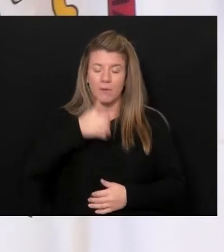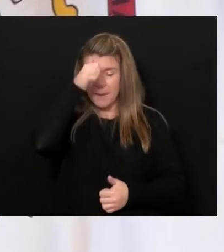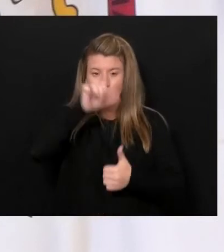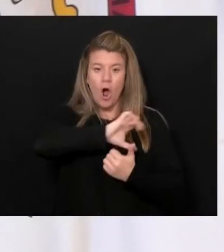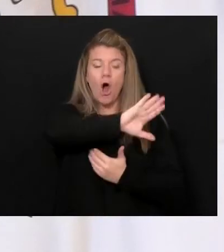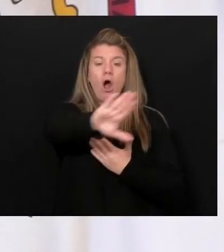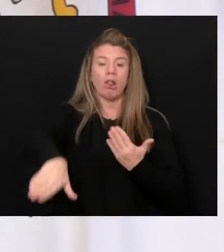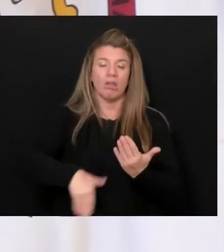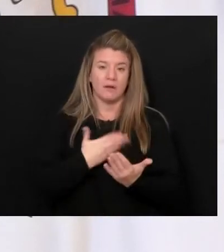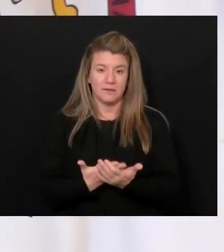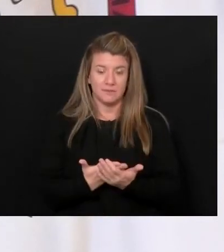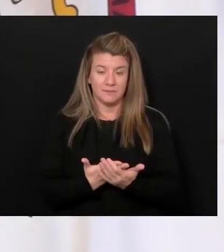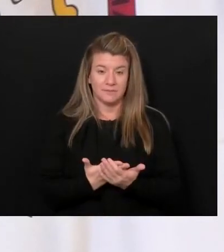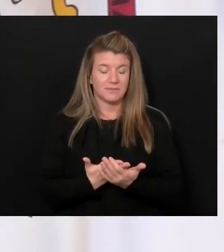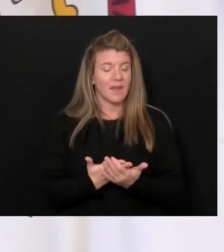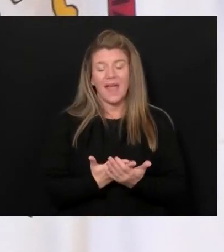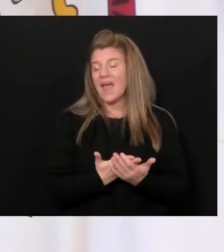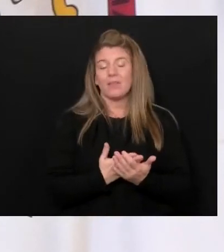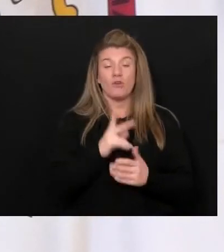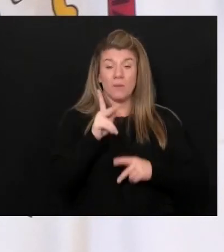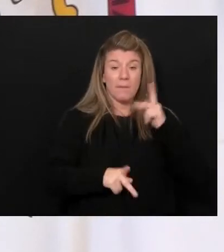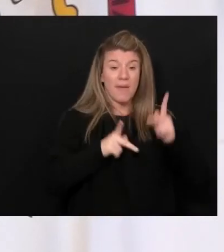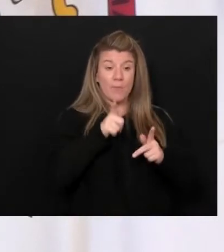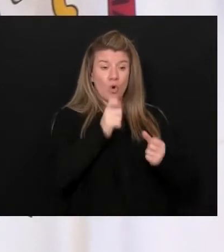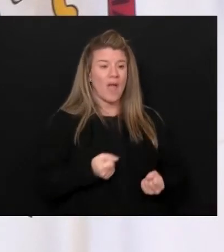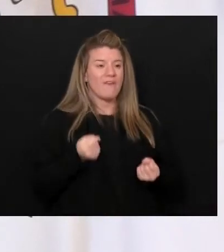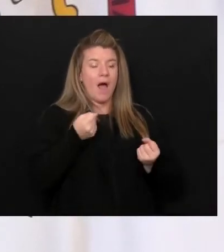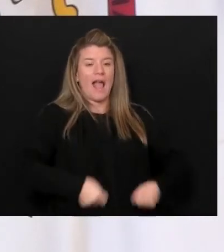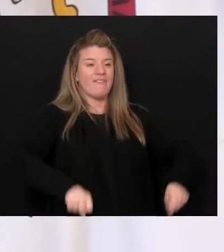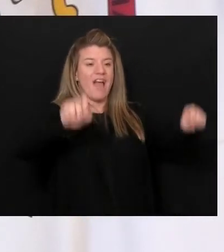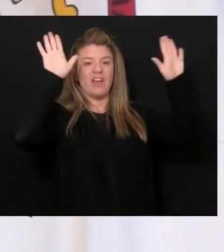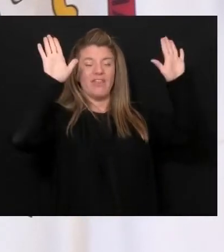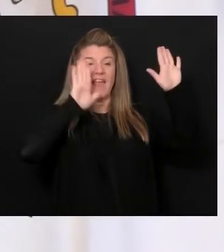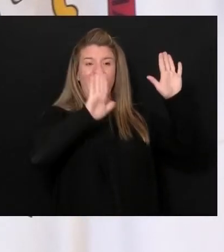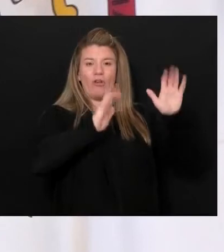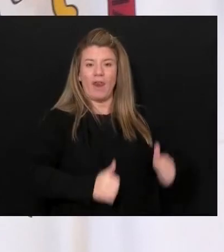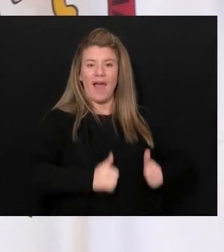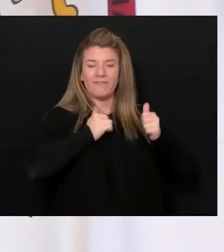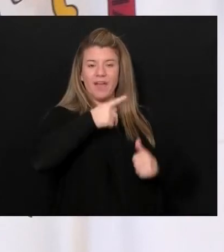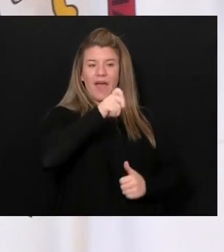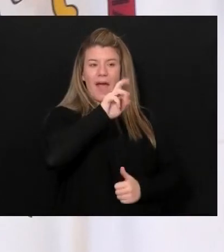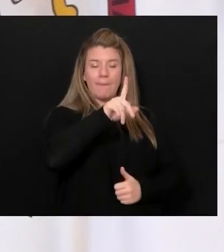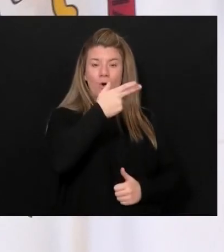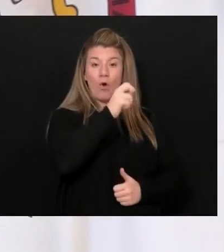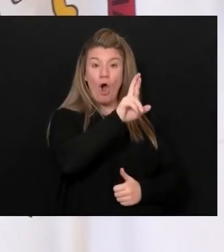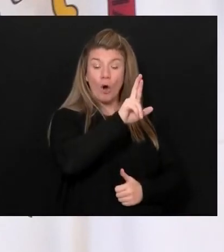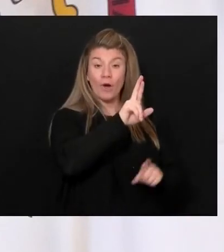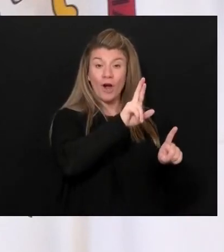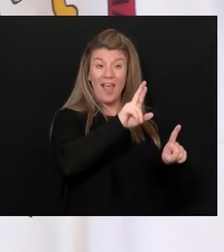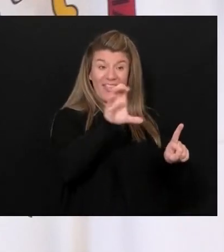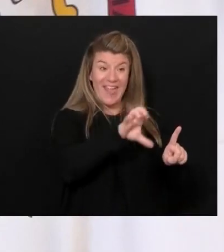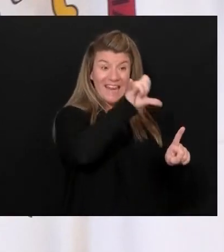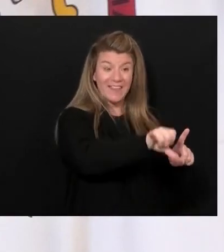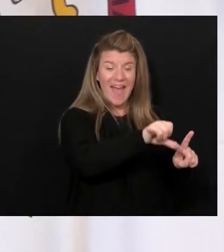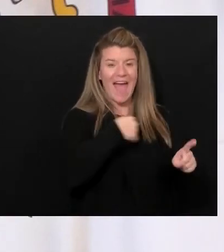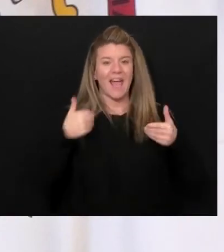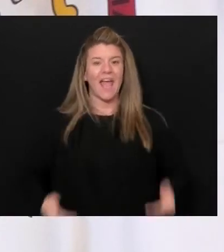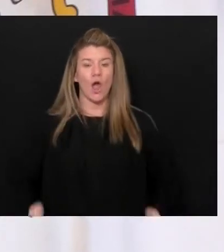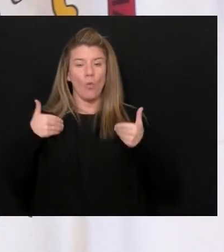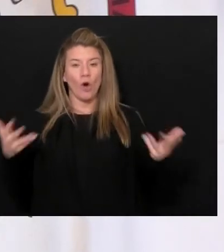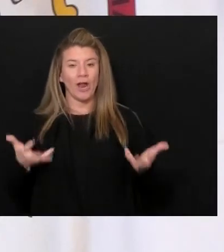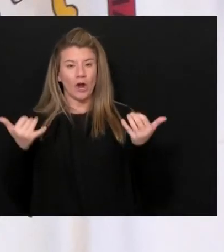all those that gave everything at Pearl Harbor so that we're right here, right now. And a